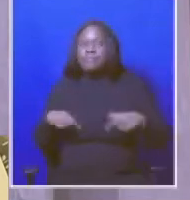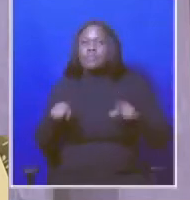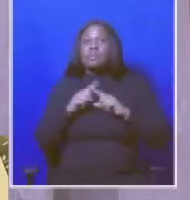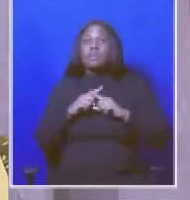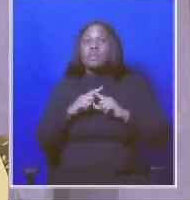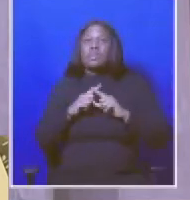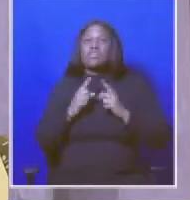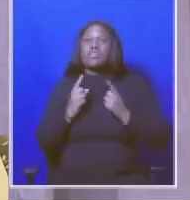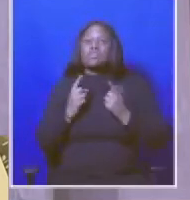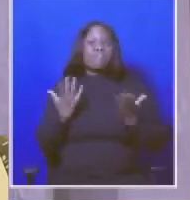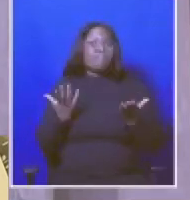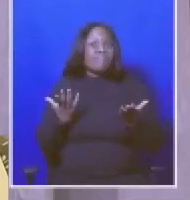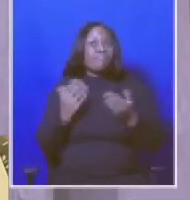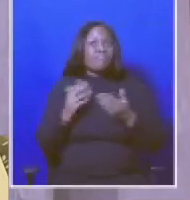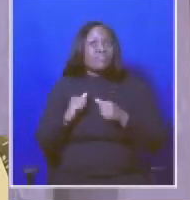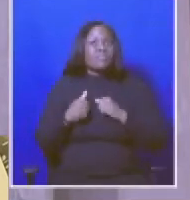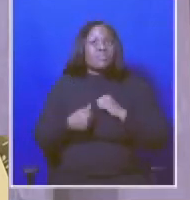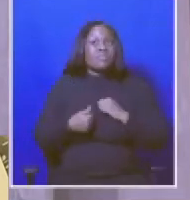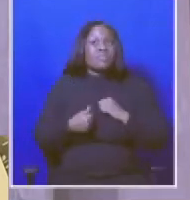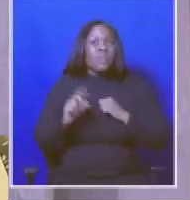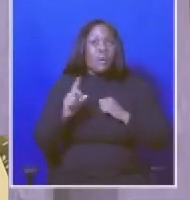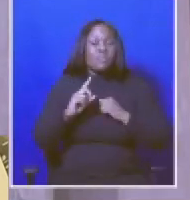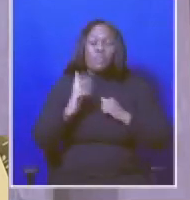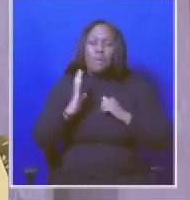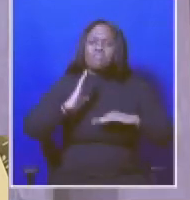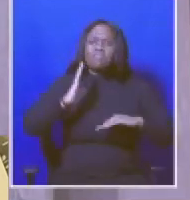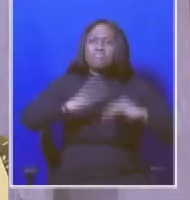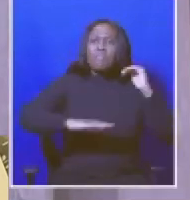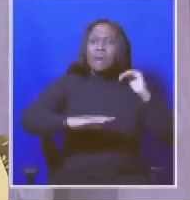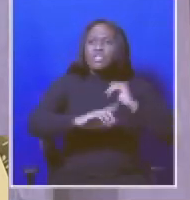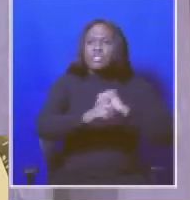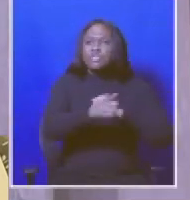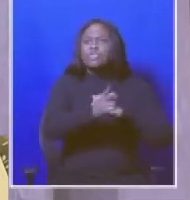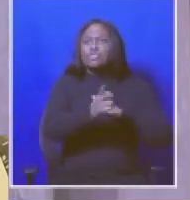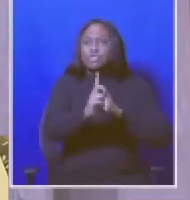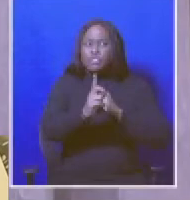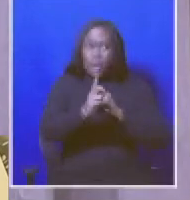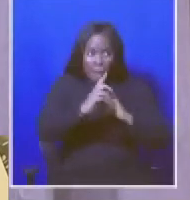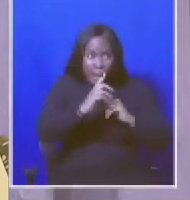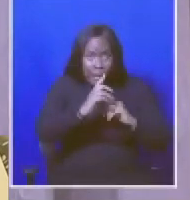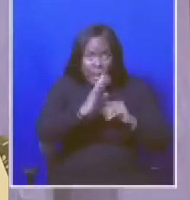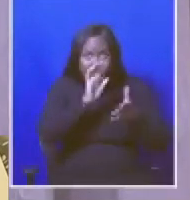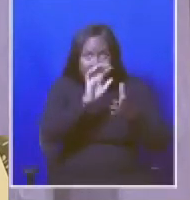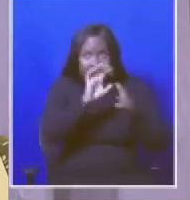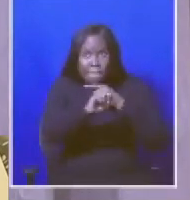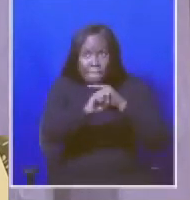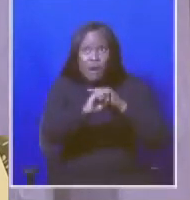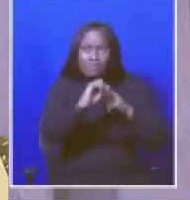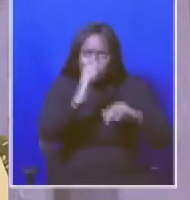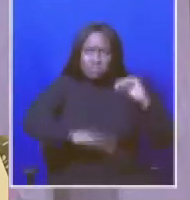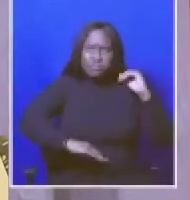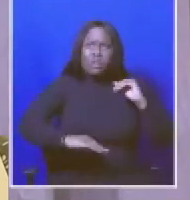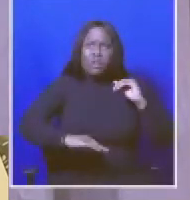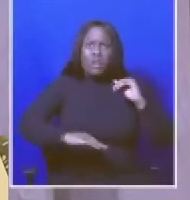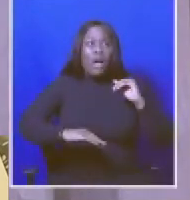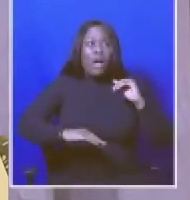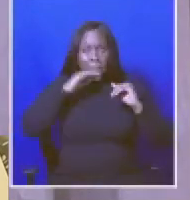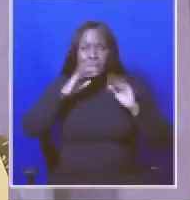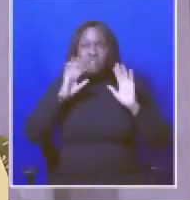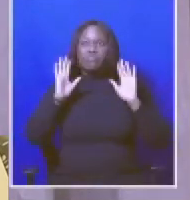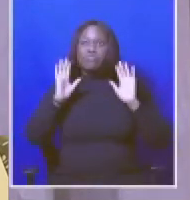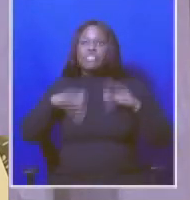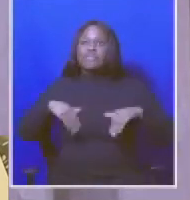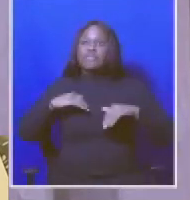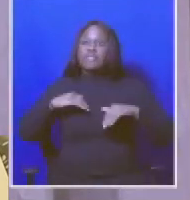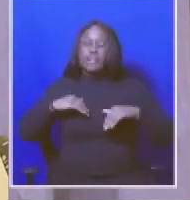go be le punishment ya batho ba tshwarwa. Ska ba fela gore batho ba tshwere, ga gona ntho e